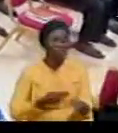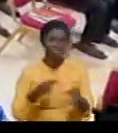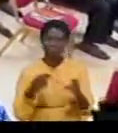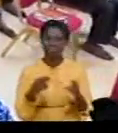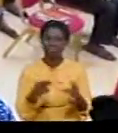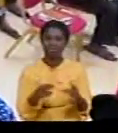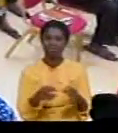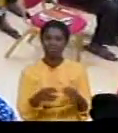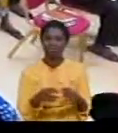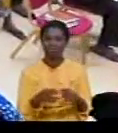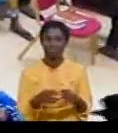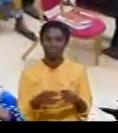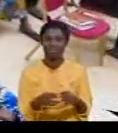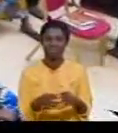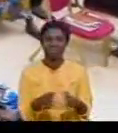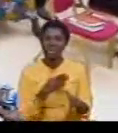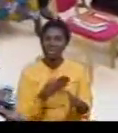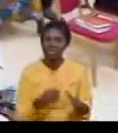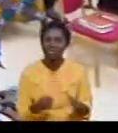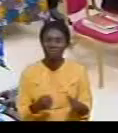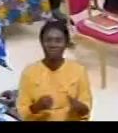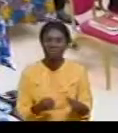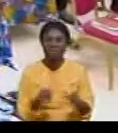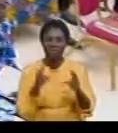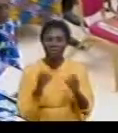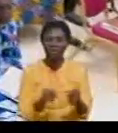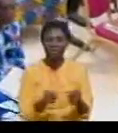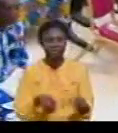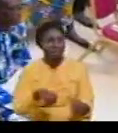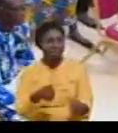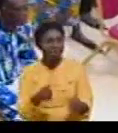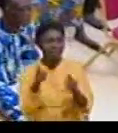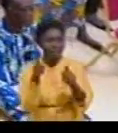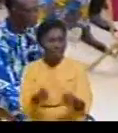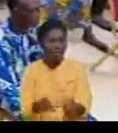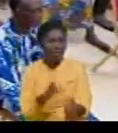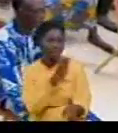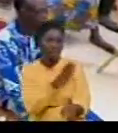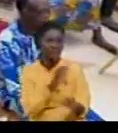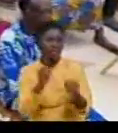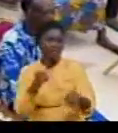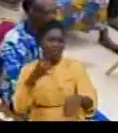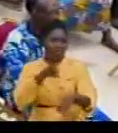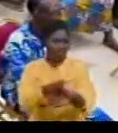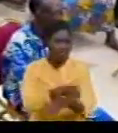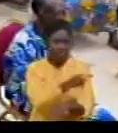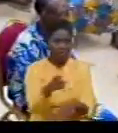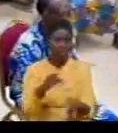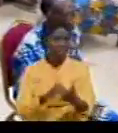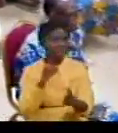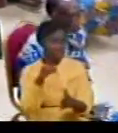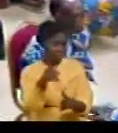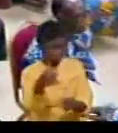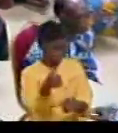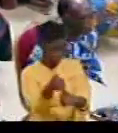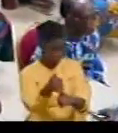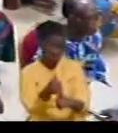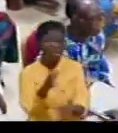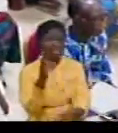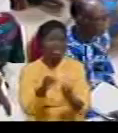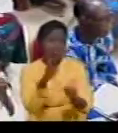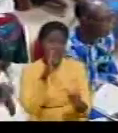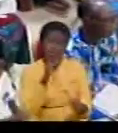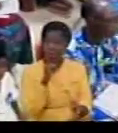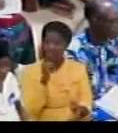all, no other person's character can force you. If you yourself, if you are not